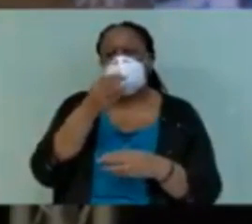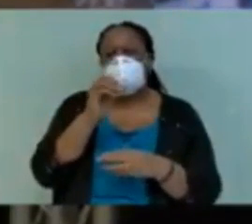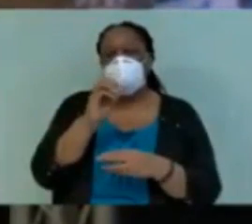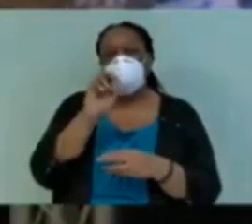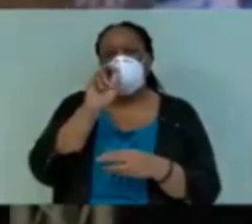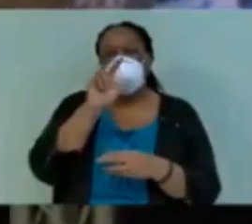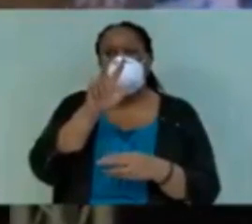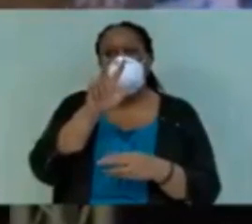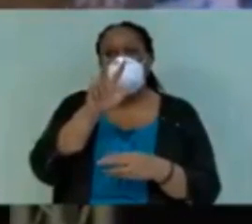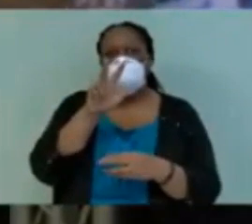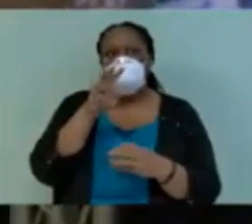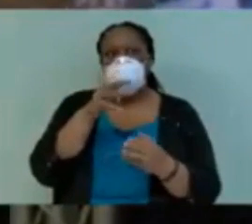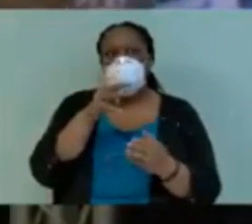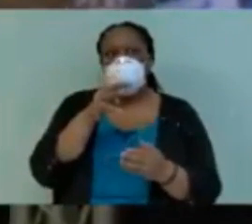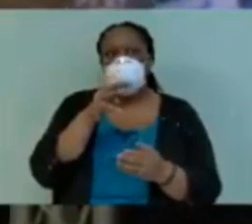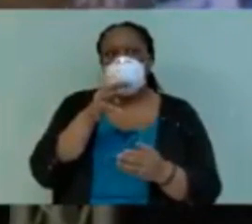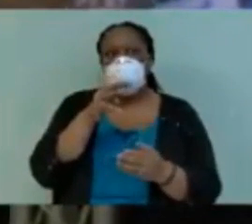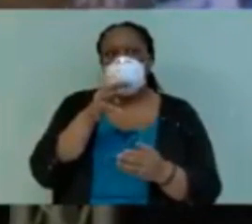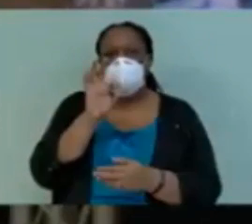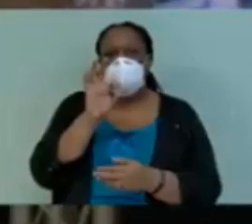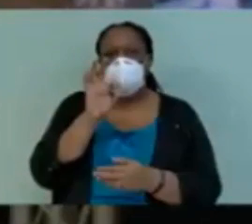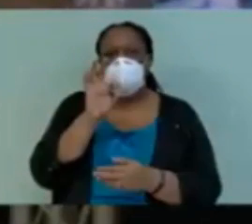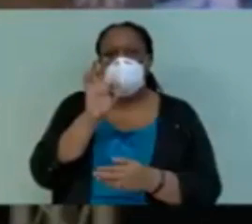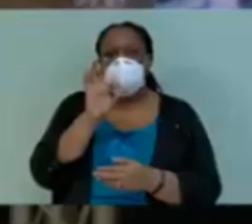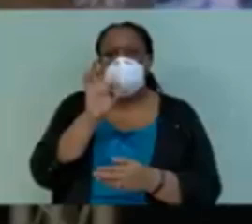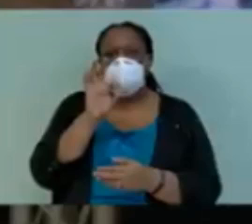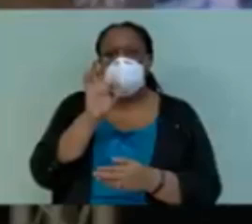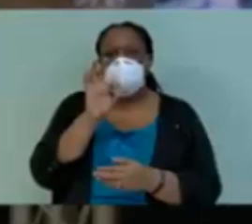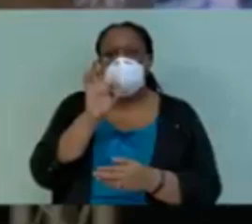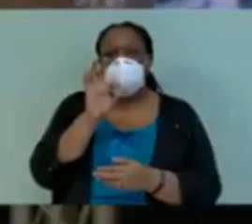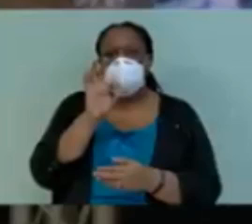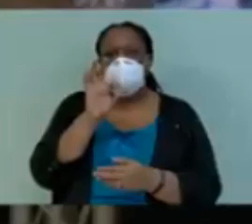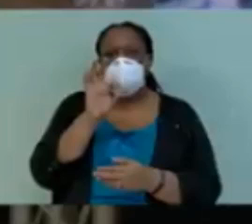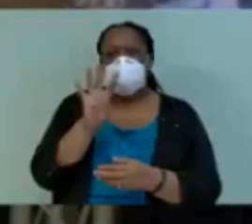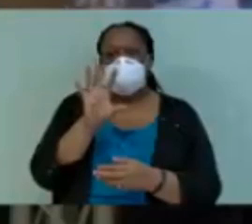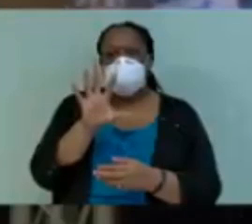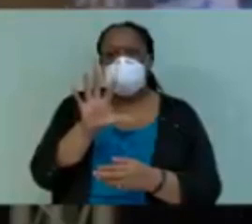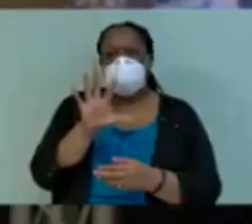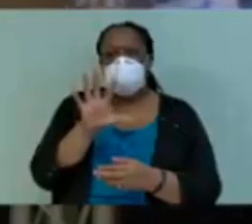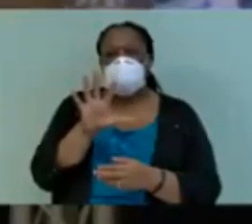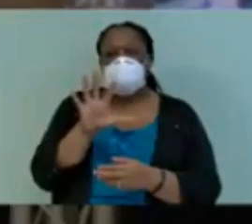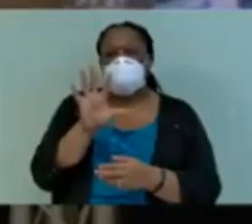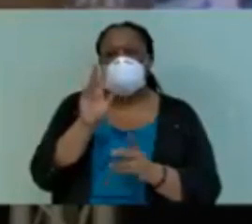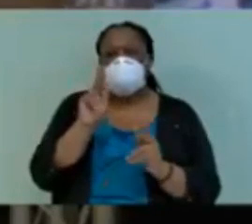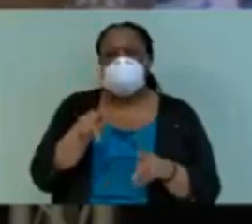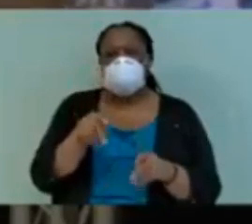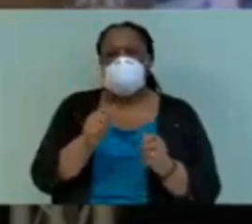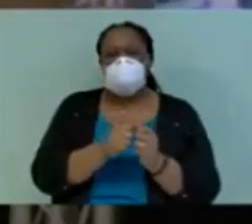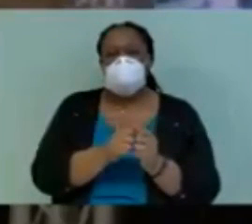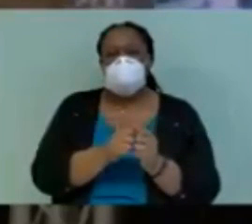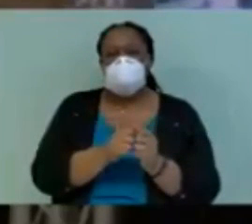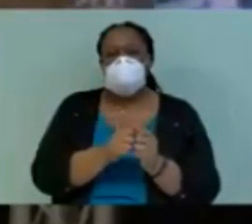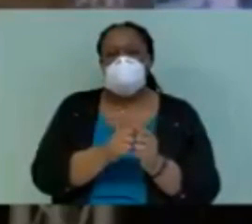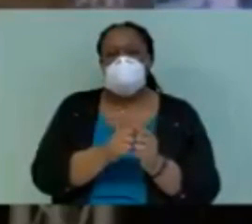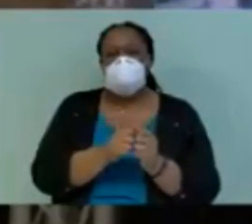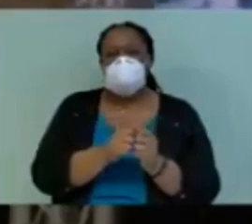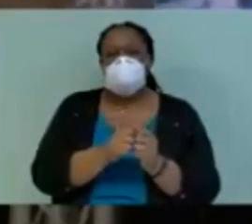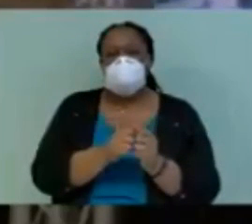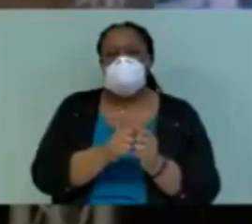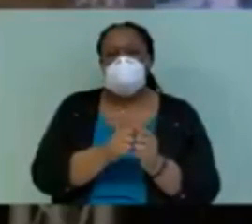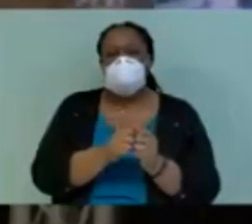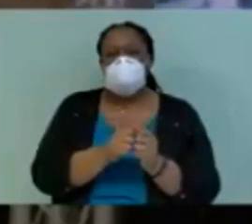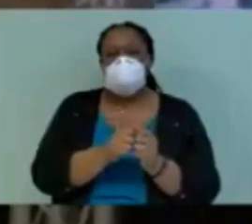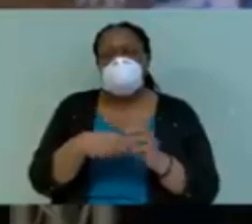everyone. As of today, Thursday, the 30th of April